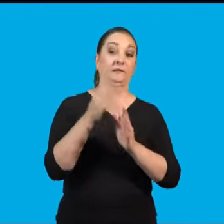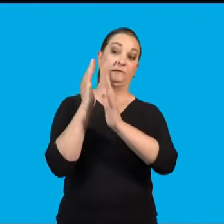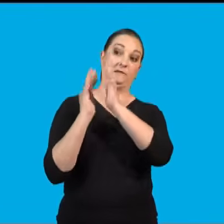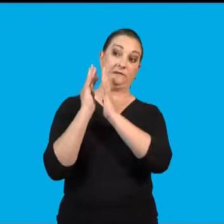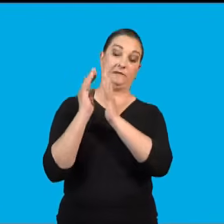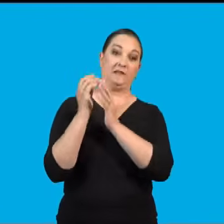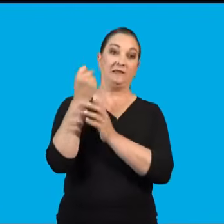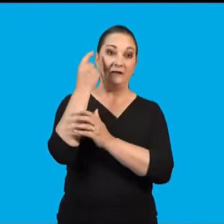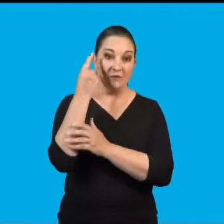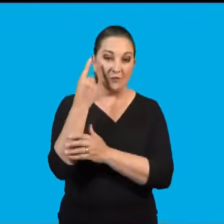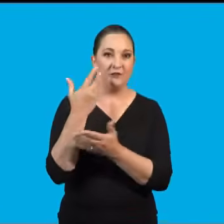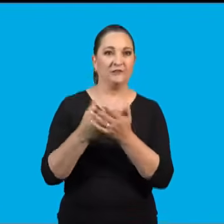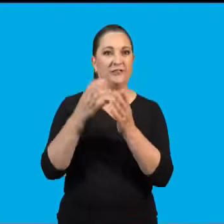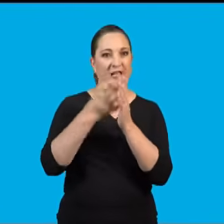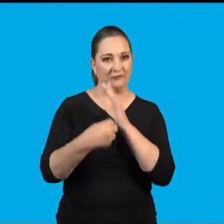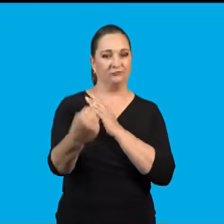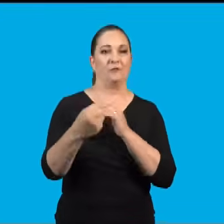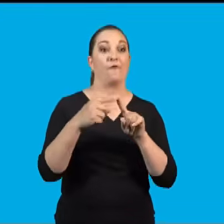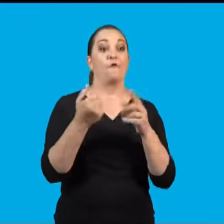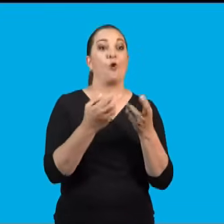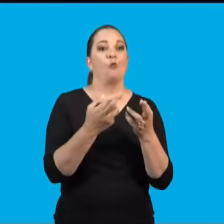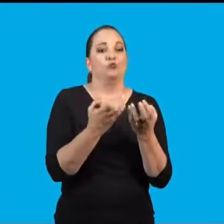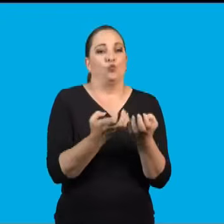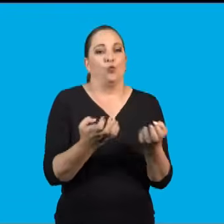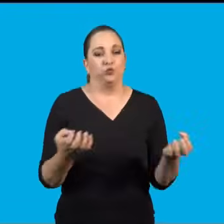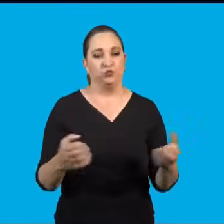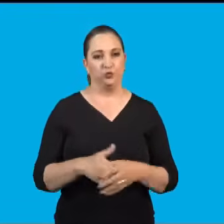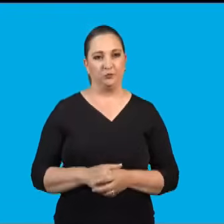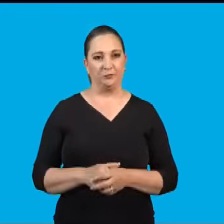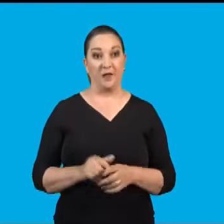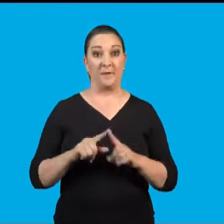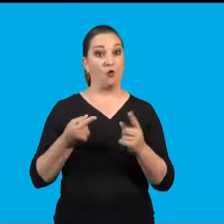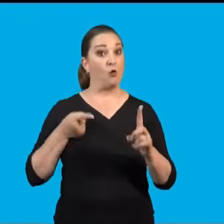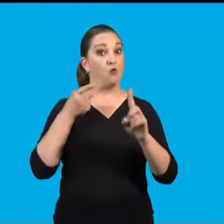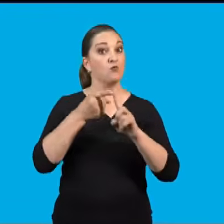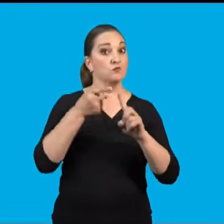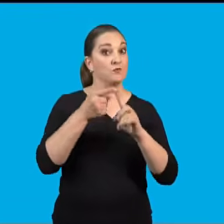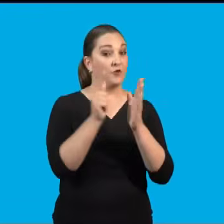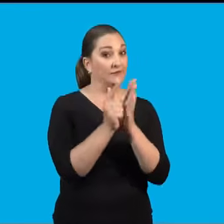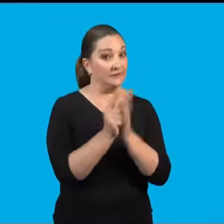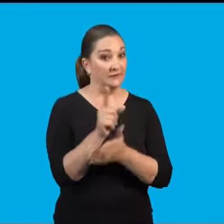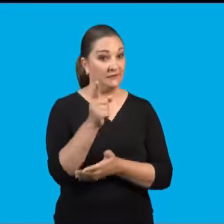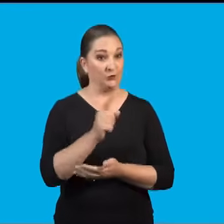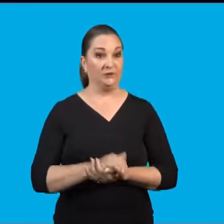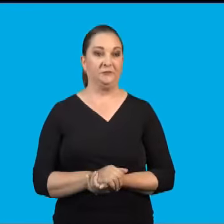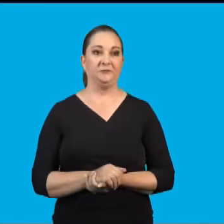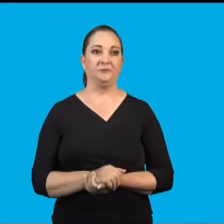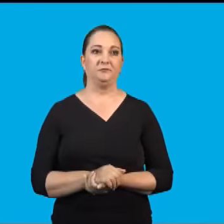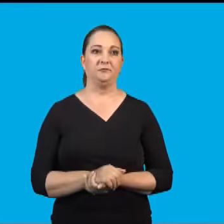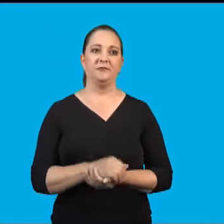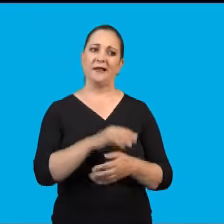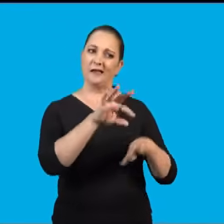sources, and extracting evidence and relevant information from the sources. So, the objectives of this